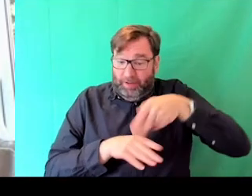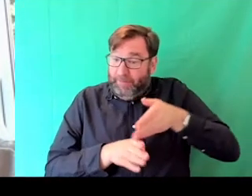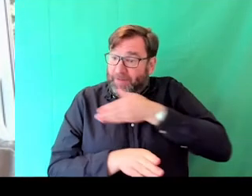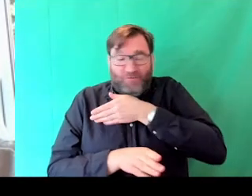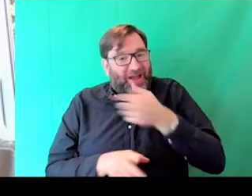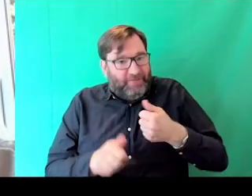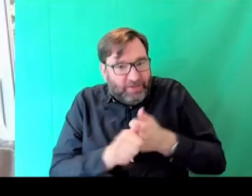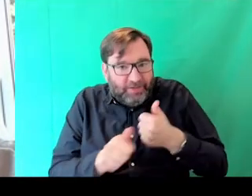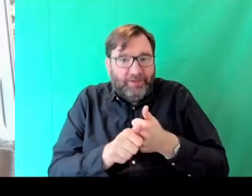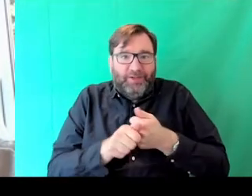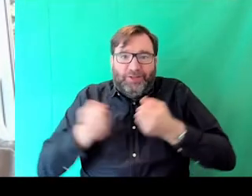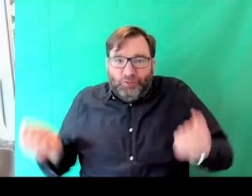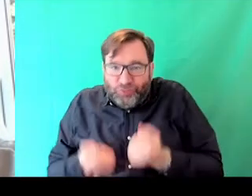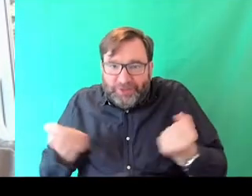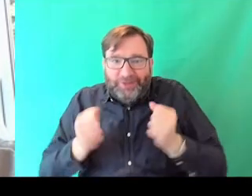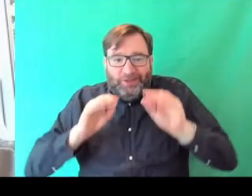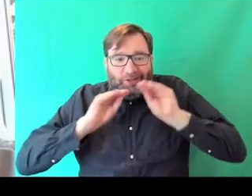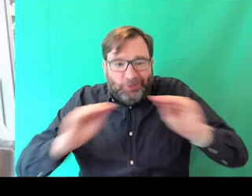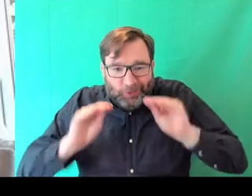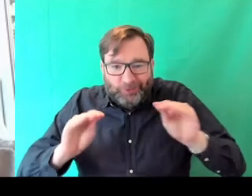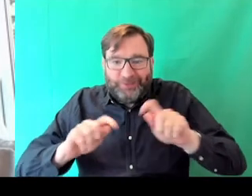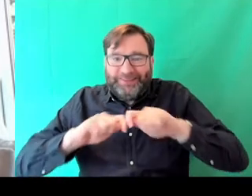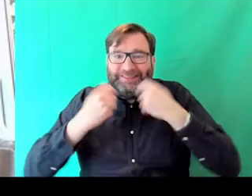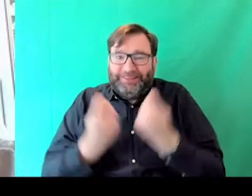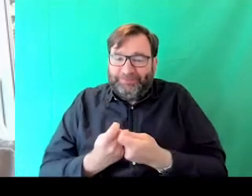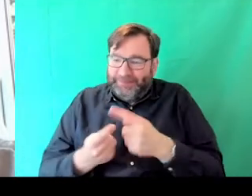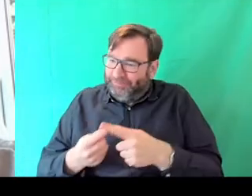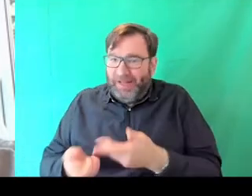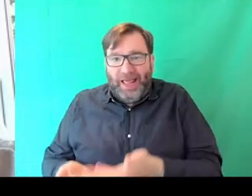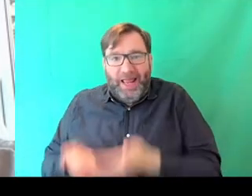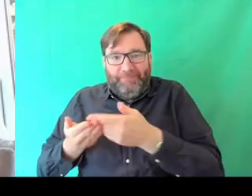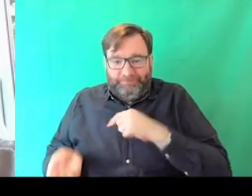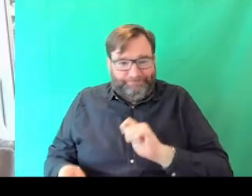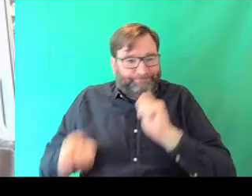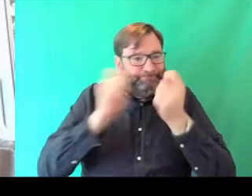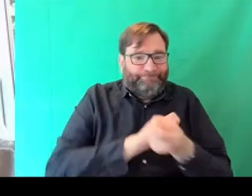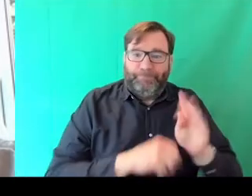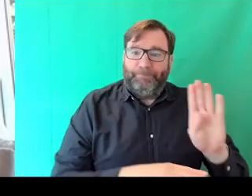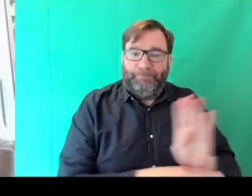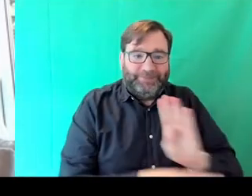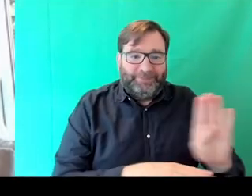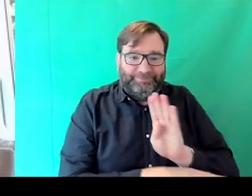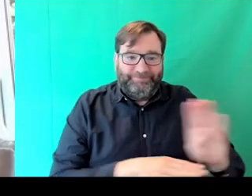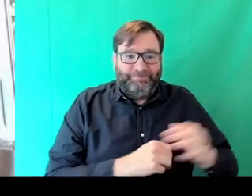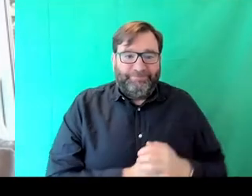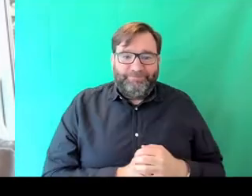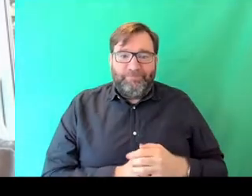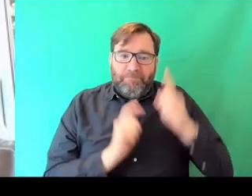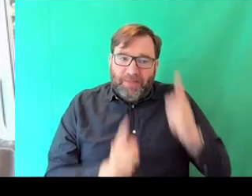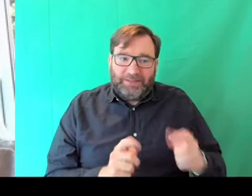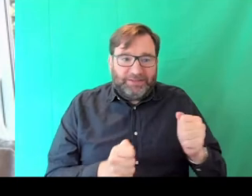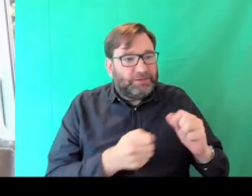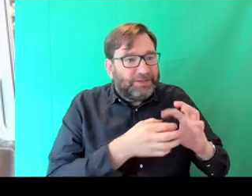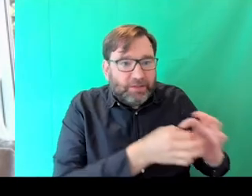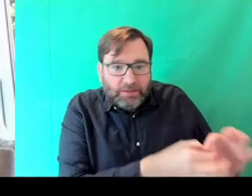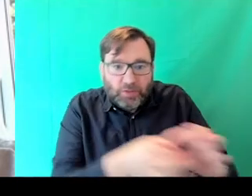power of the network whenever you get into that corporate setting is really beneficial, but also just establishing those relationships